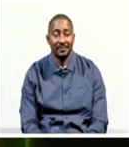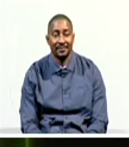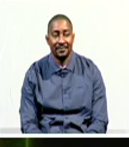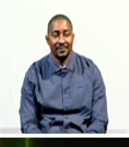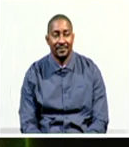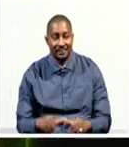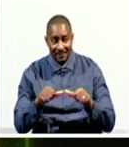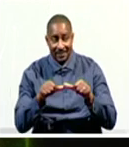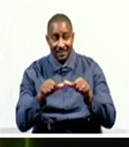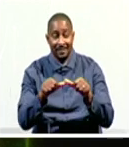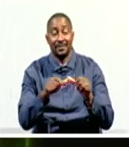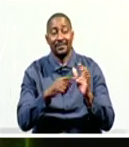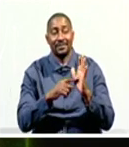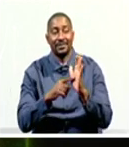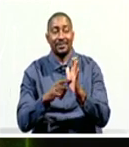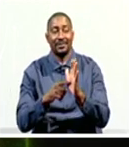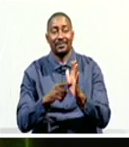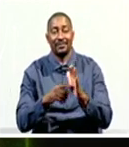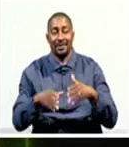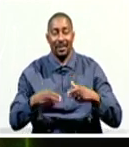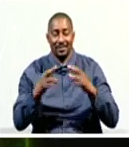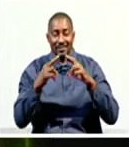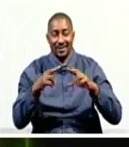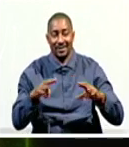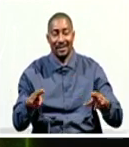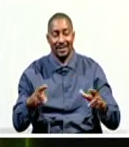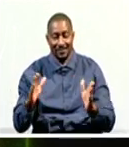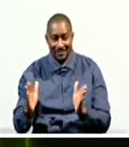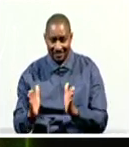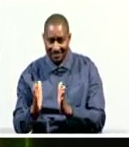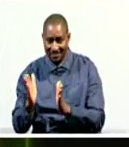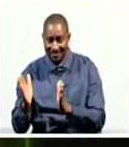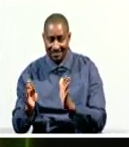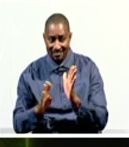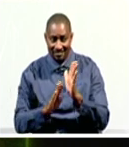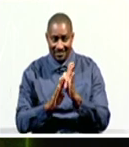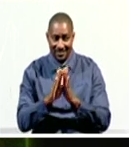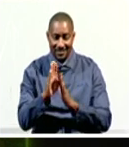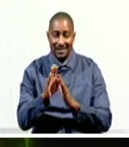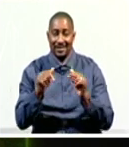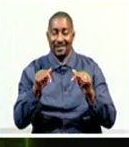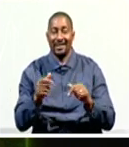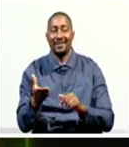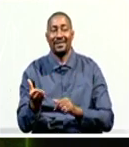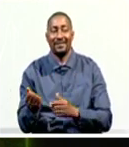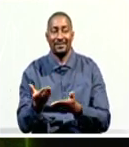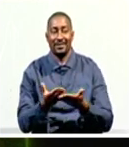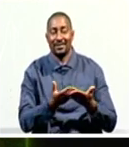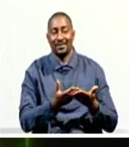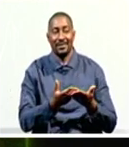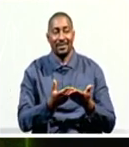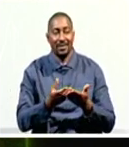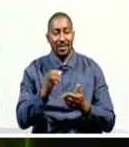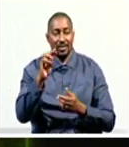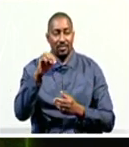continue to reflect on the Harambee Prosperity Plan, and for that, I'm now joined by Likukela, who is an